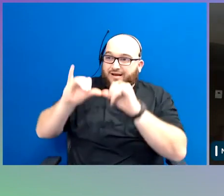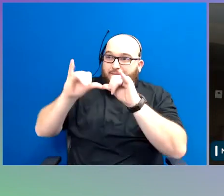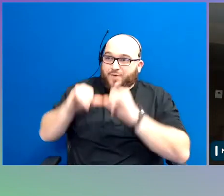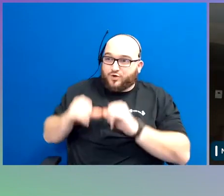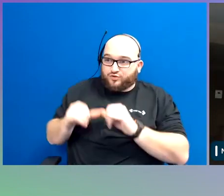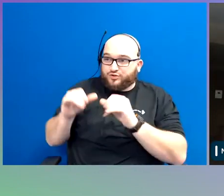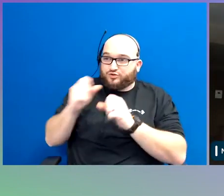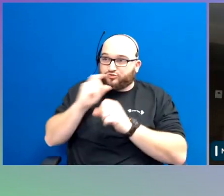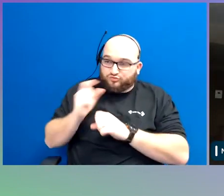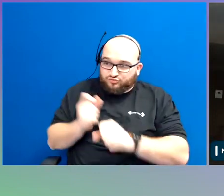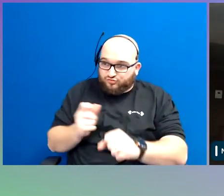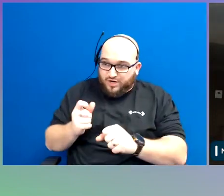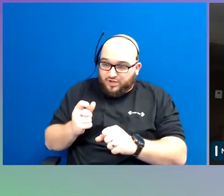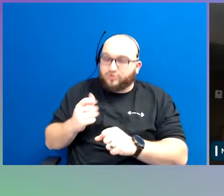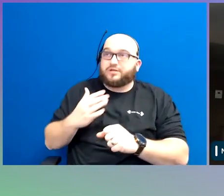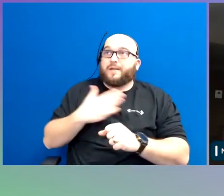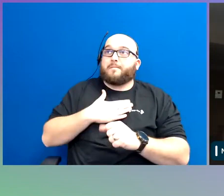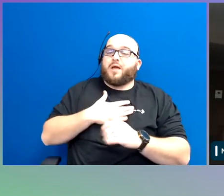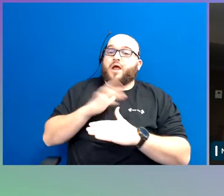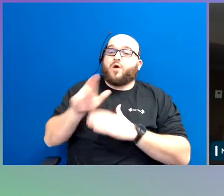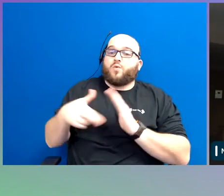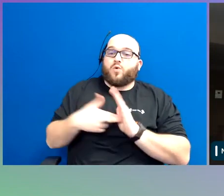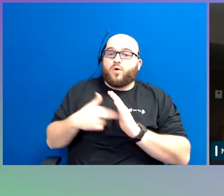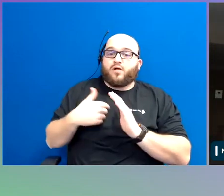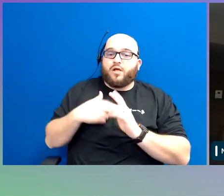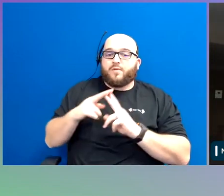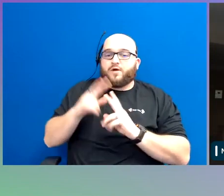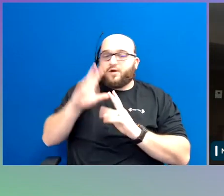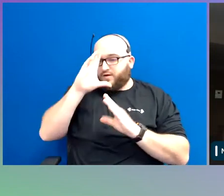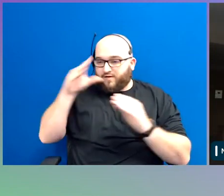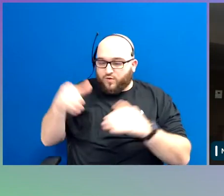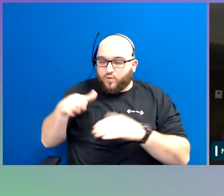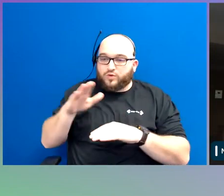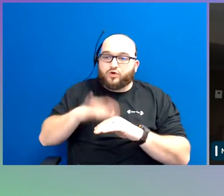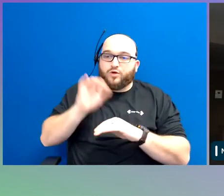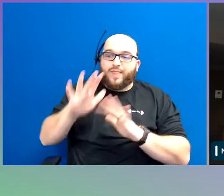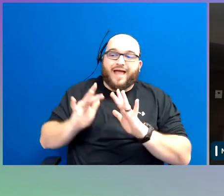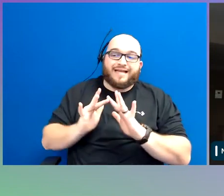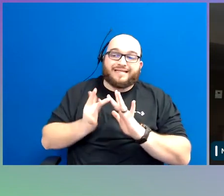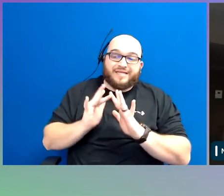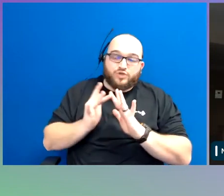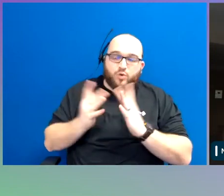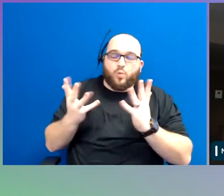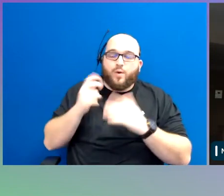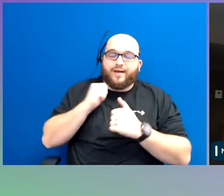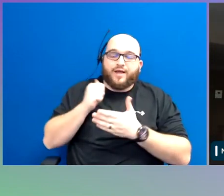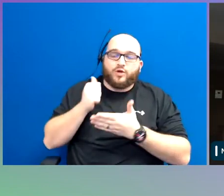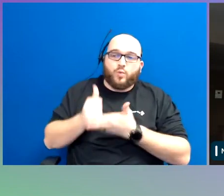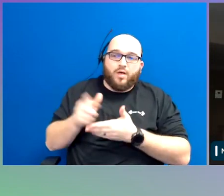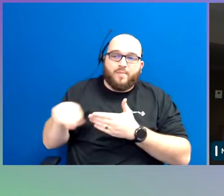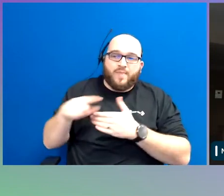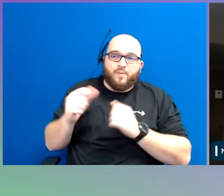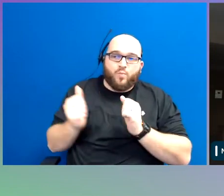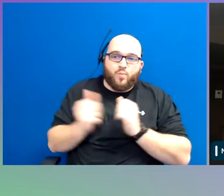role, from this participant, I'm fairly focused on the digital experience. What can you help them with?